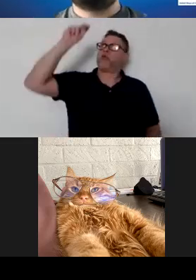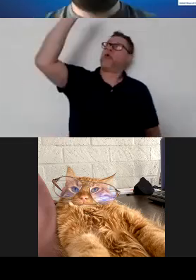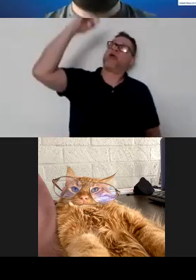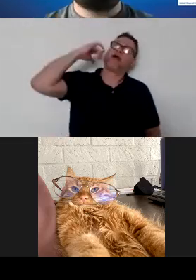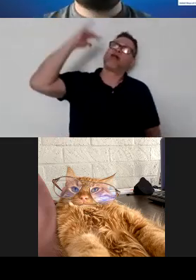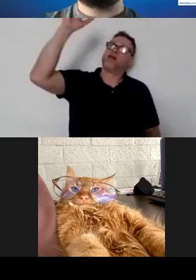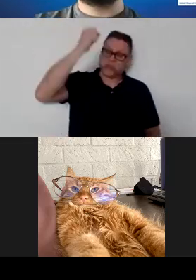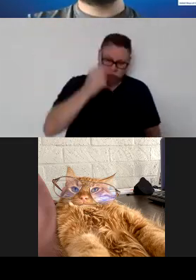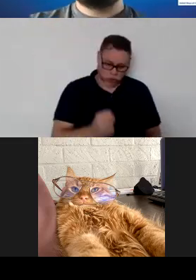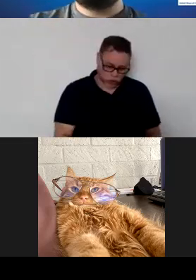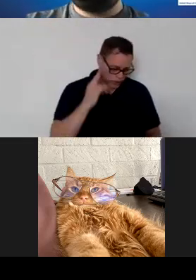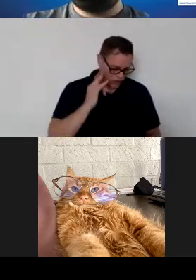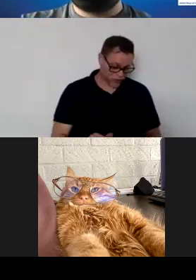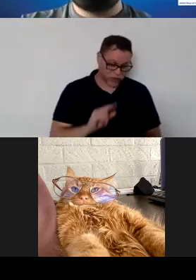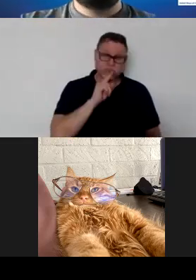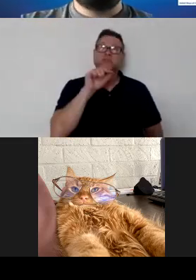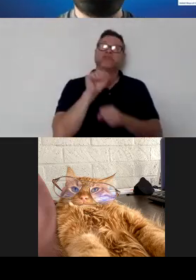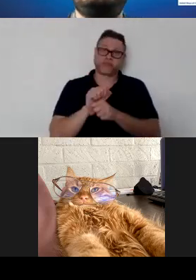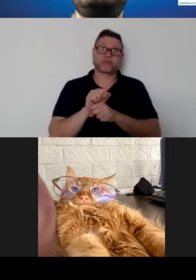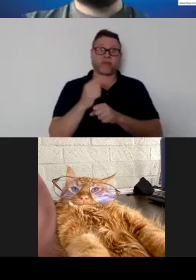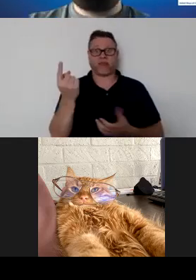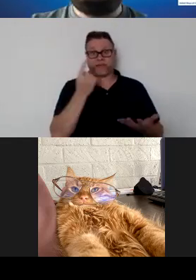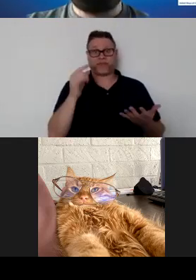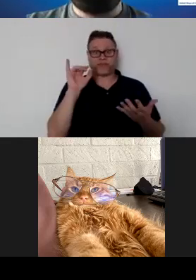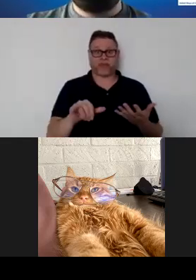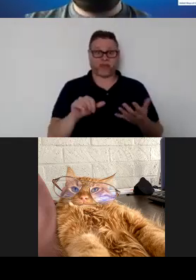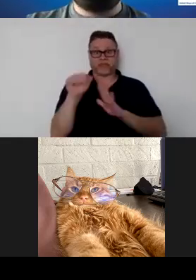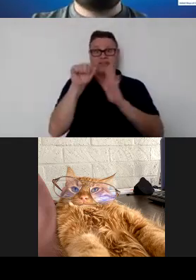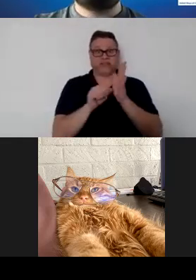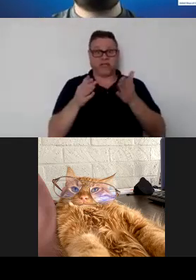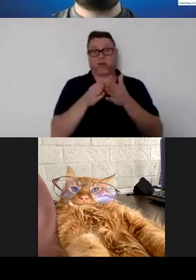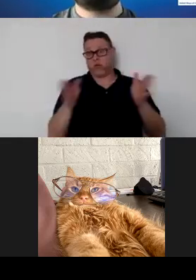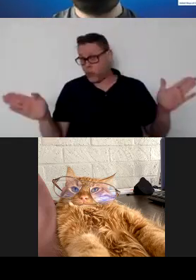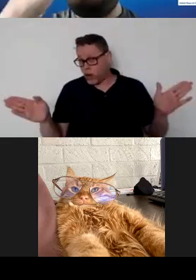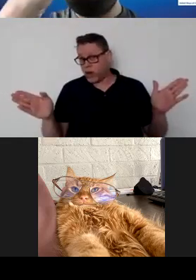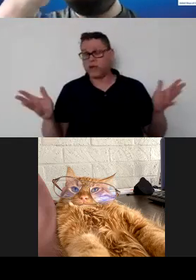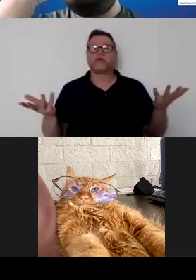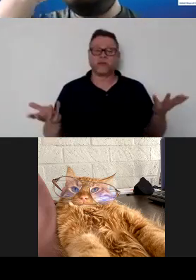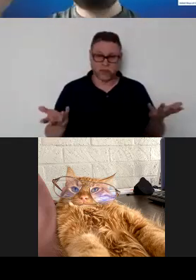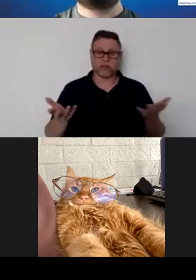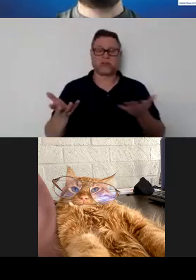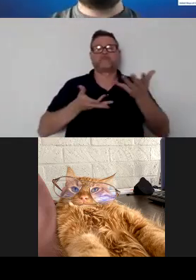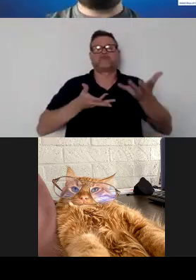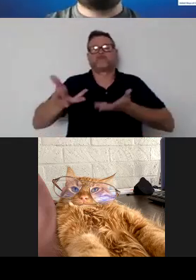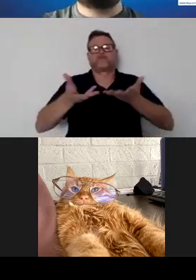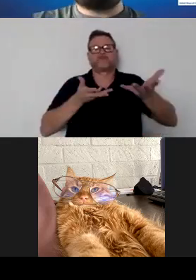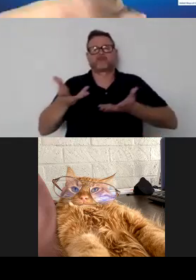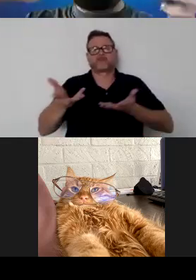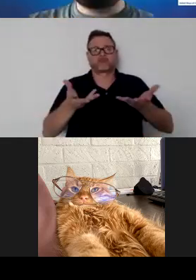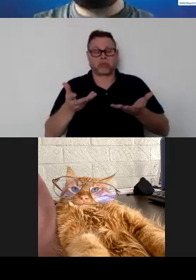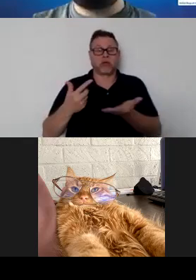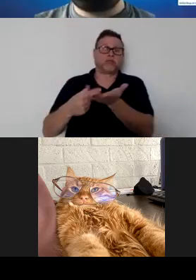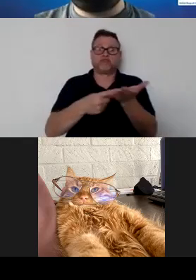to Southern California, or if it is something right that is statewide, really ensuring that there's going to be conversation not just amongst